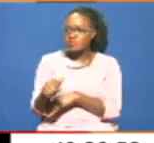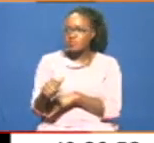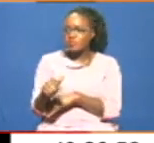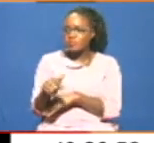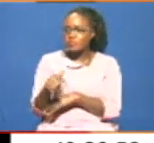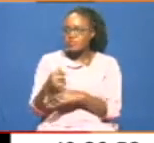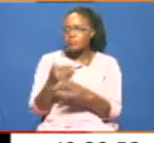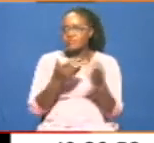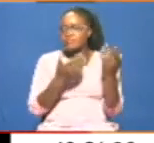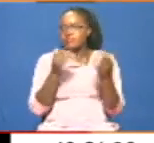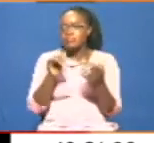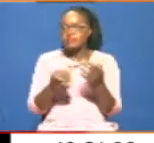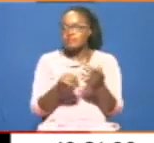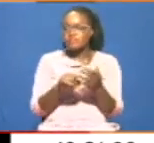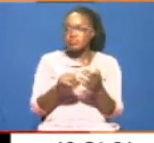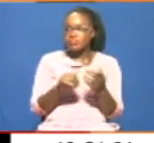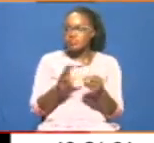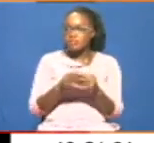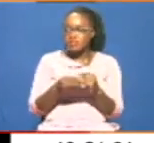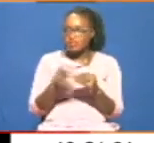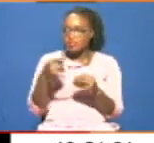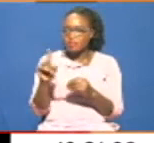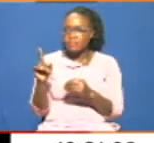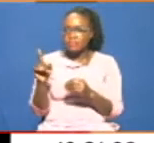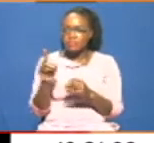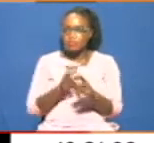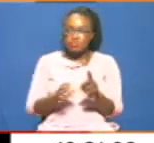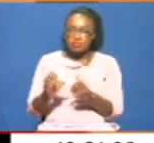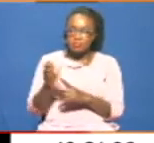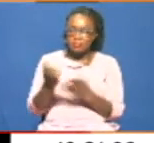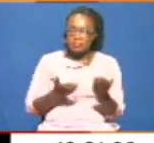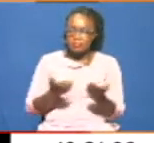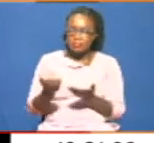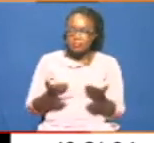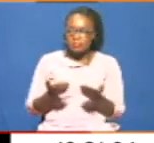that we are creating the right environment, business environment,